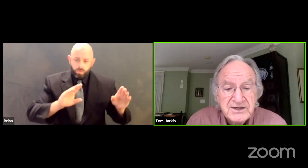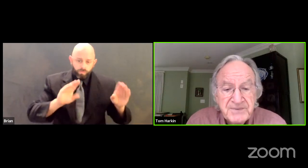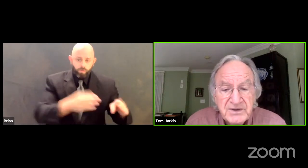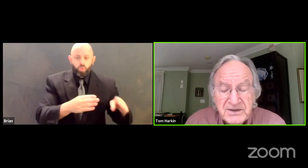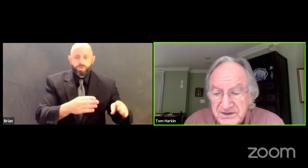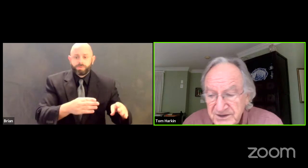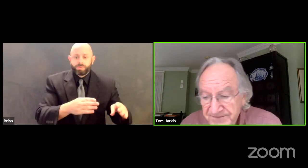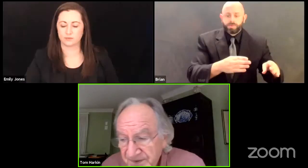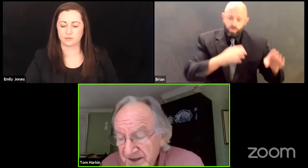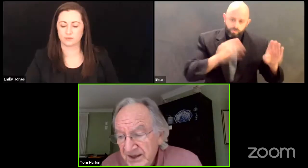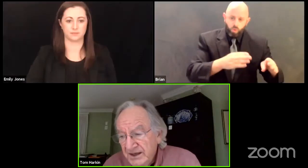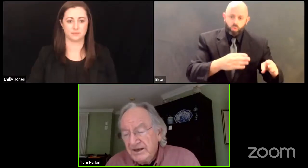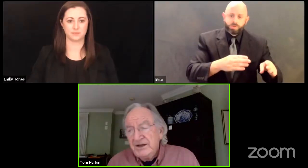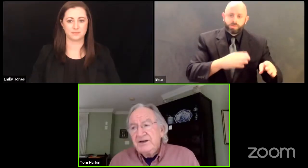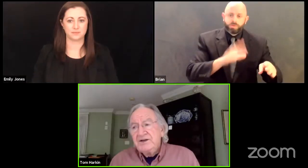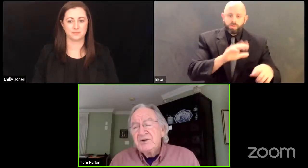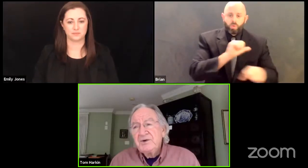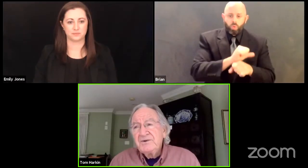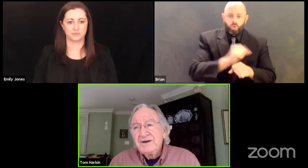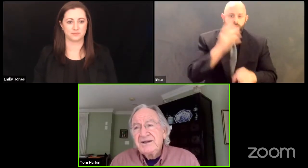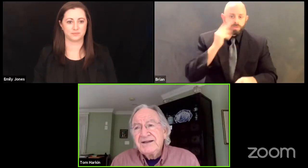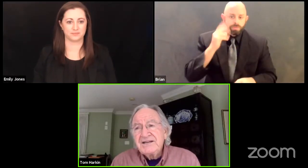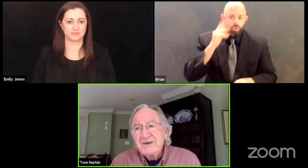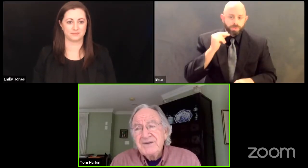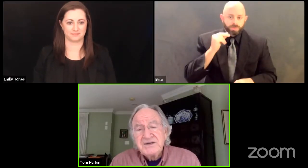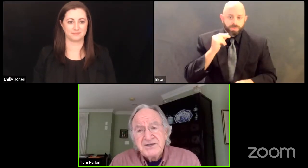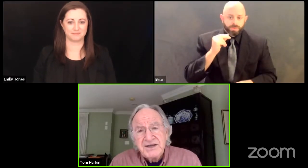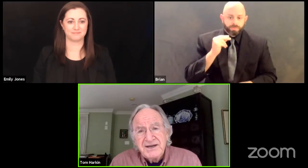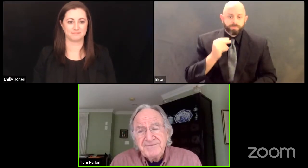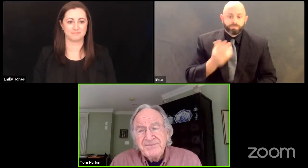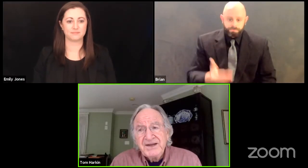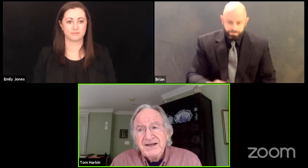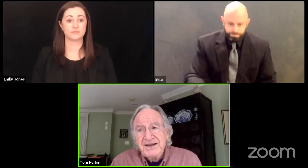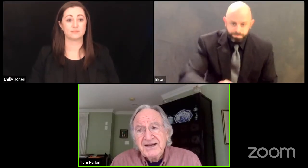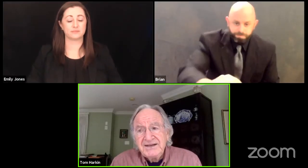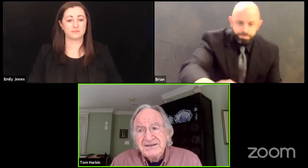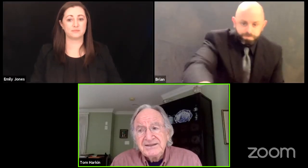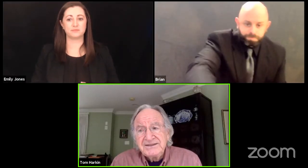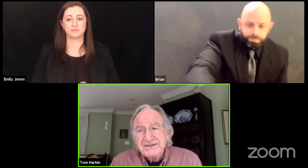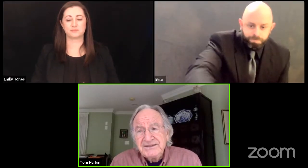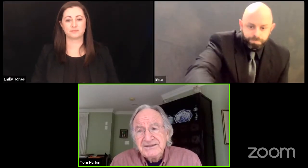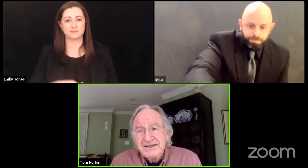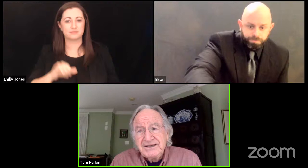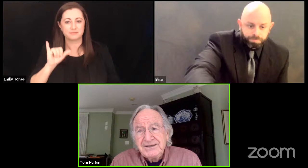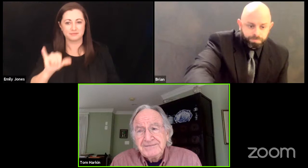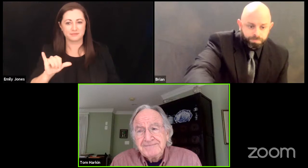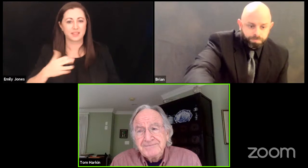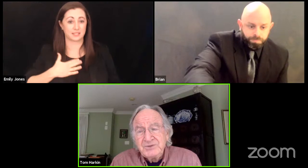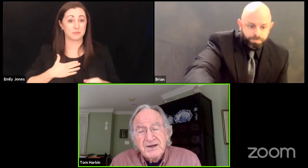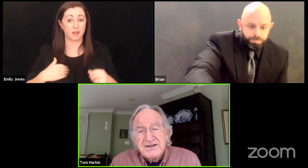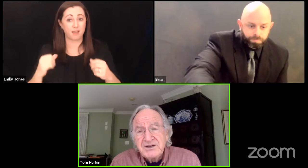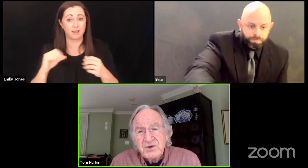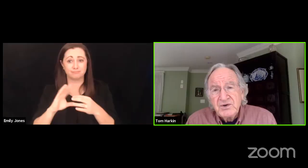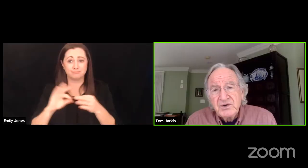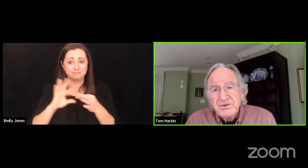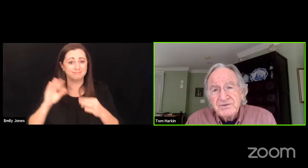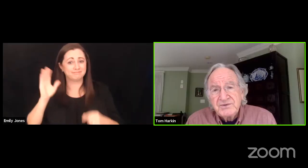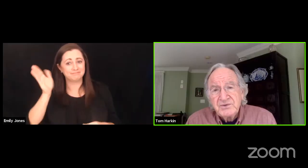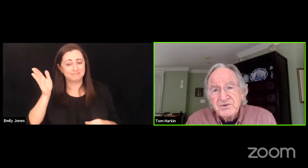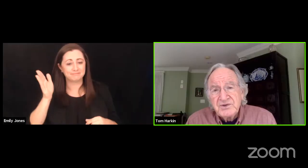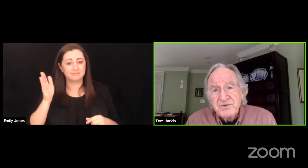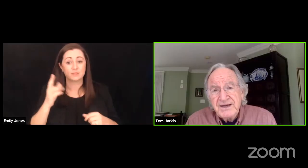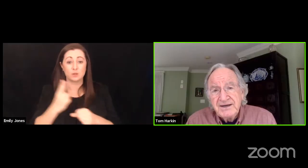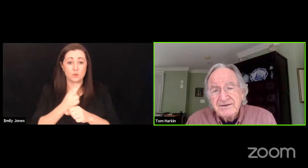work experiences. So that's my message today. And that is utilizing all